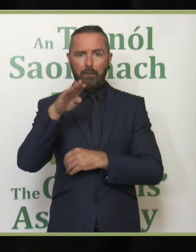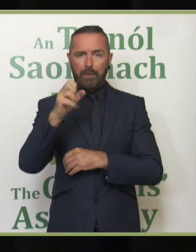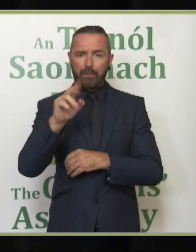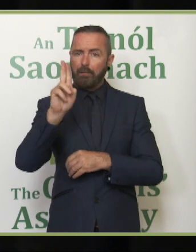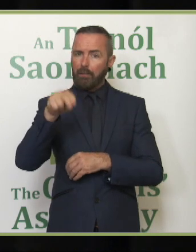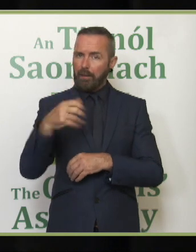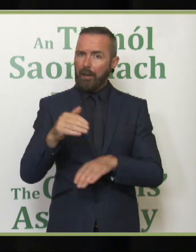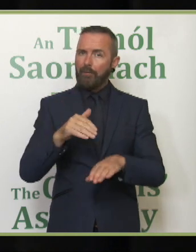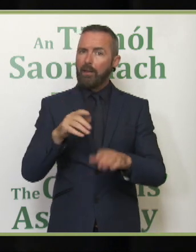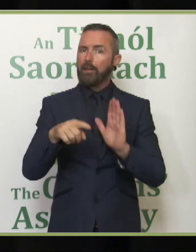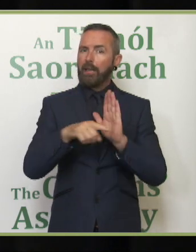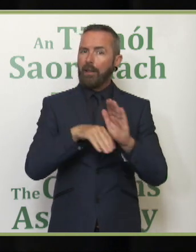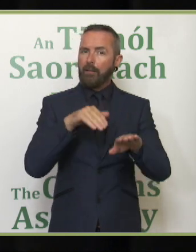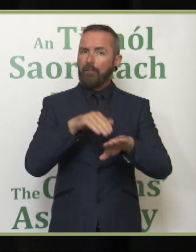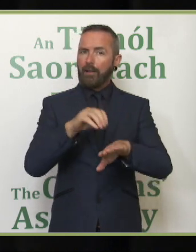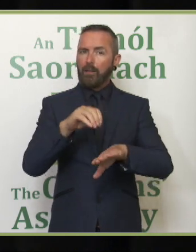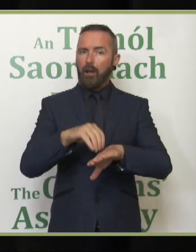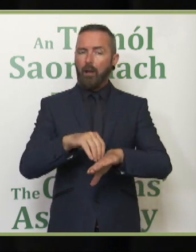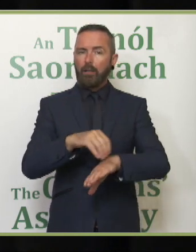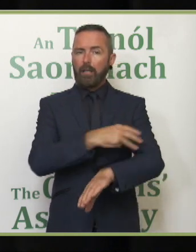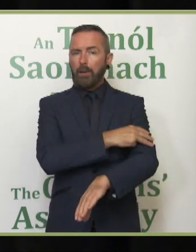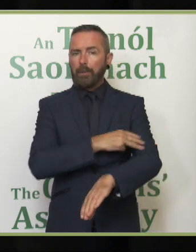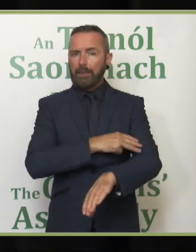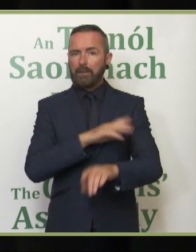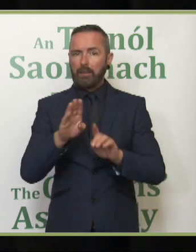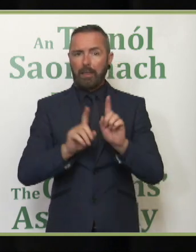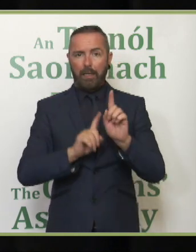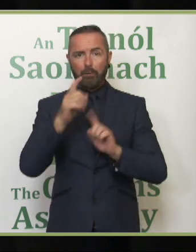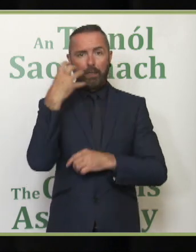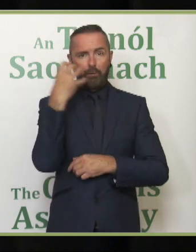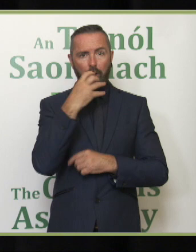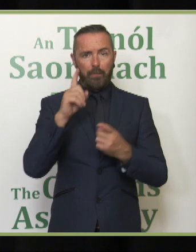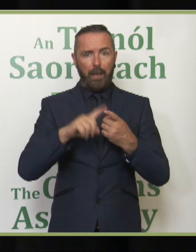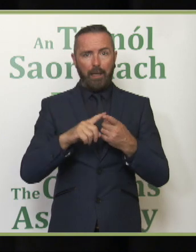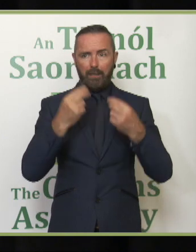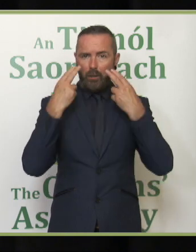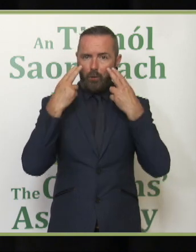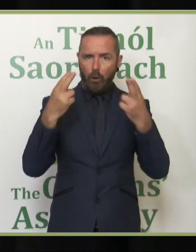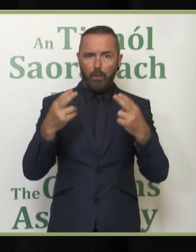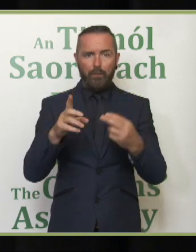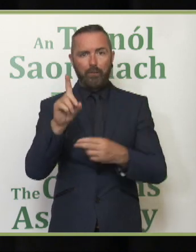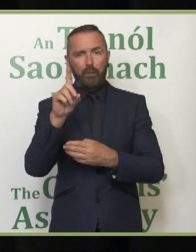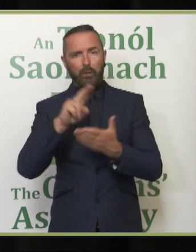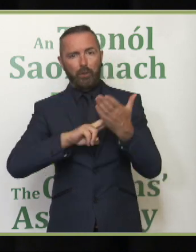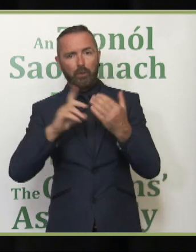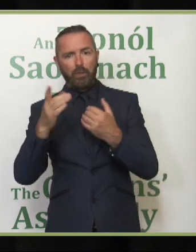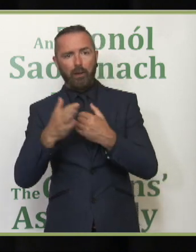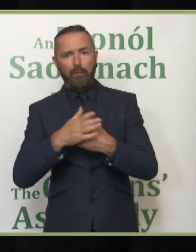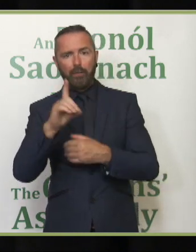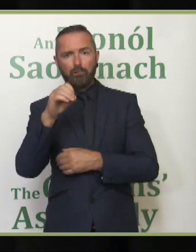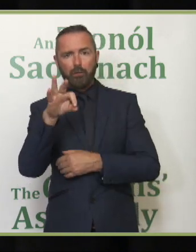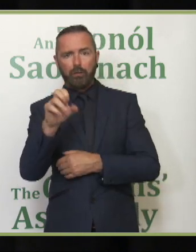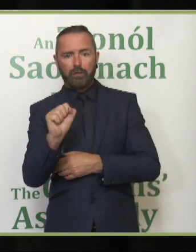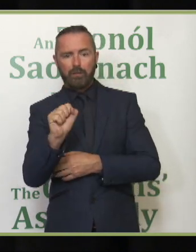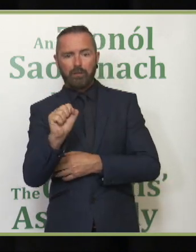policing, with increases in crime and a normalisation of drug use generally. Colleagues abroad have told us of the increased open use